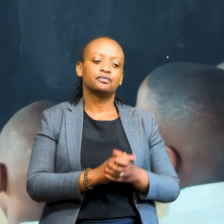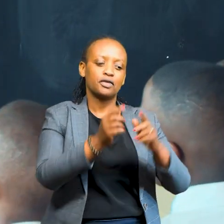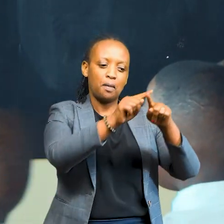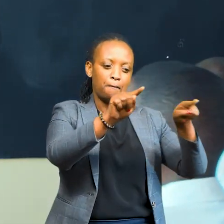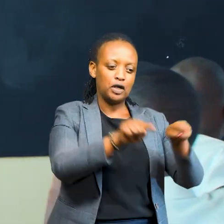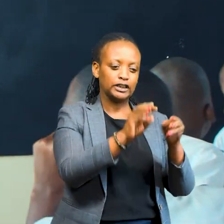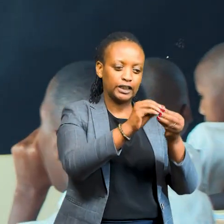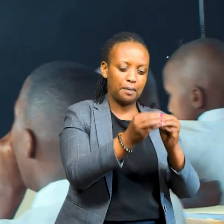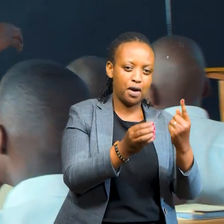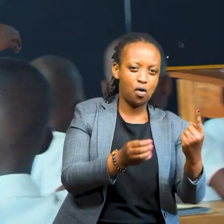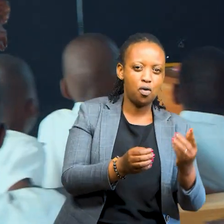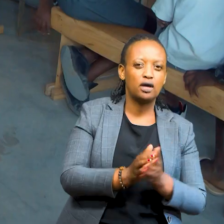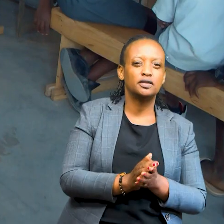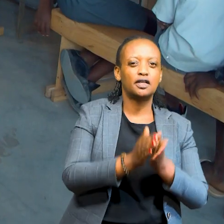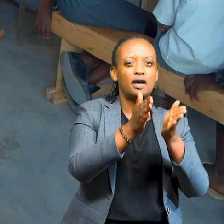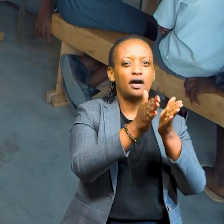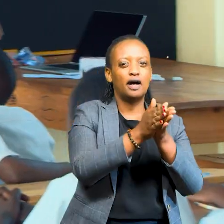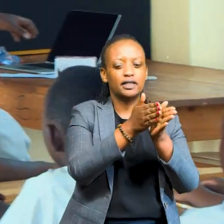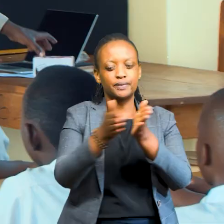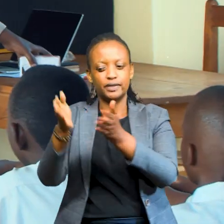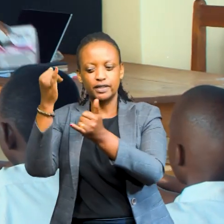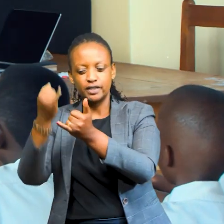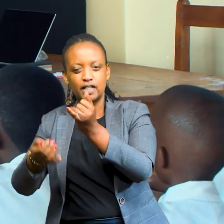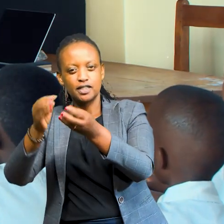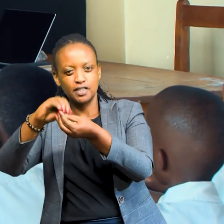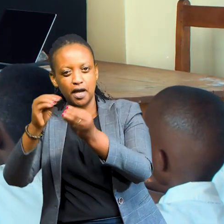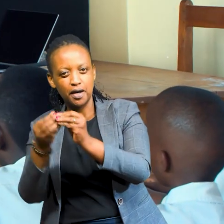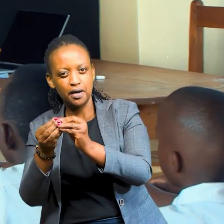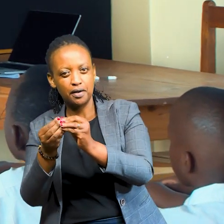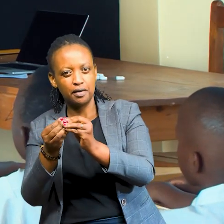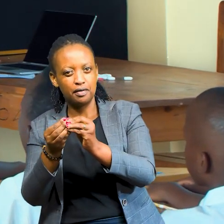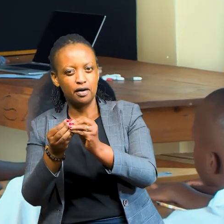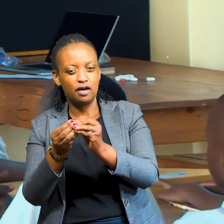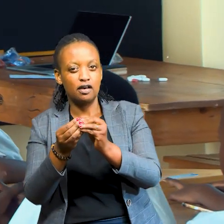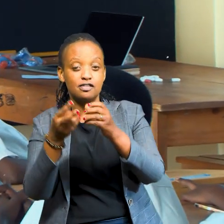That is box number 1, and the last box is number